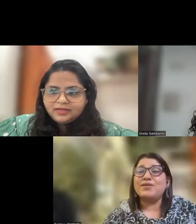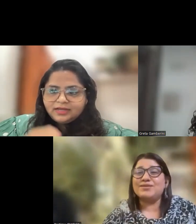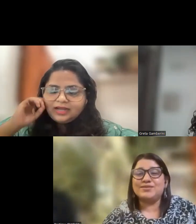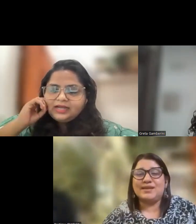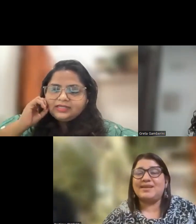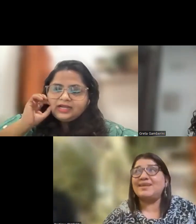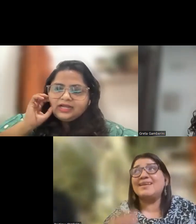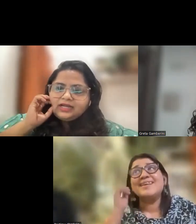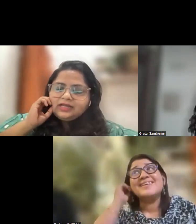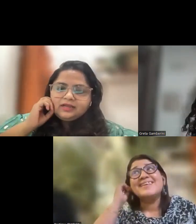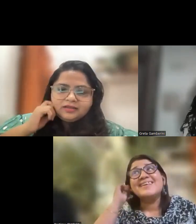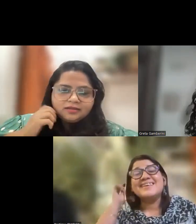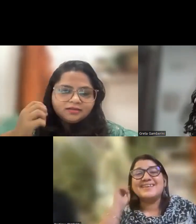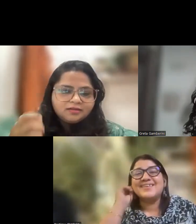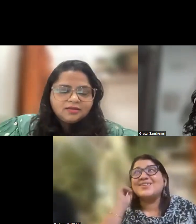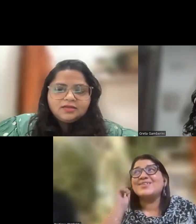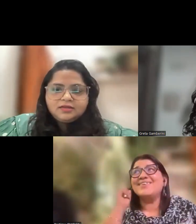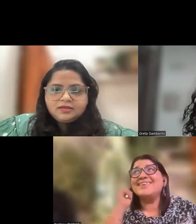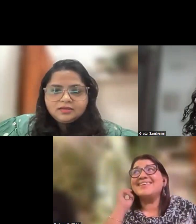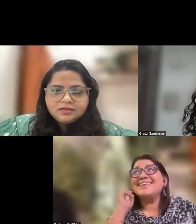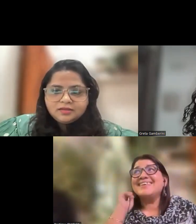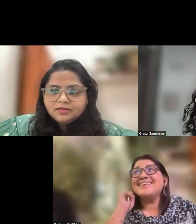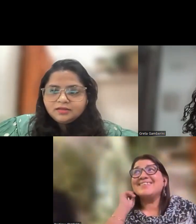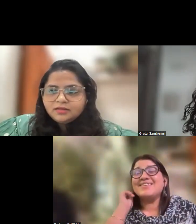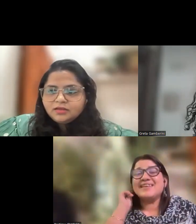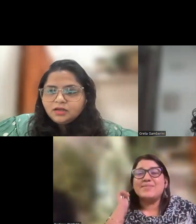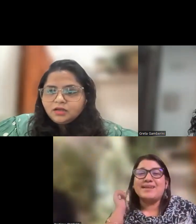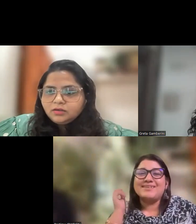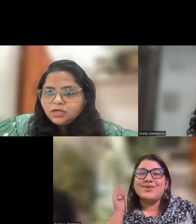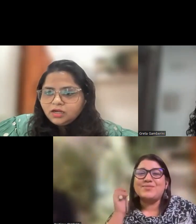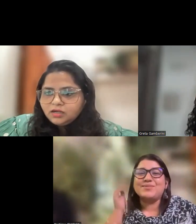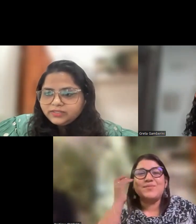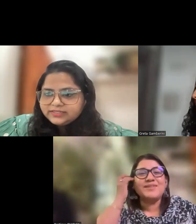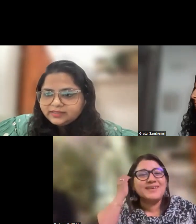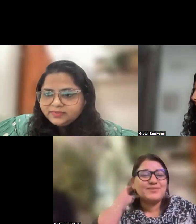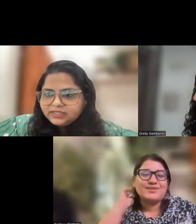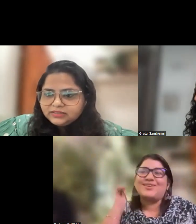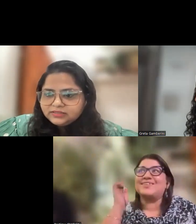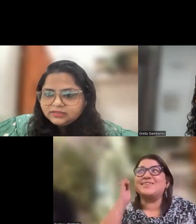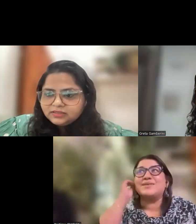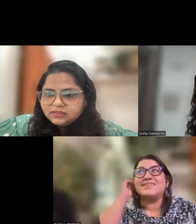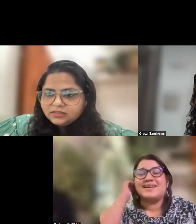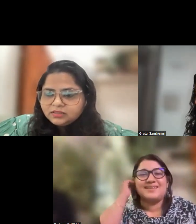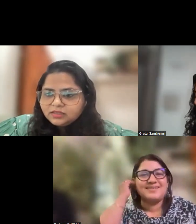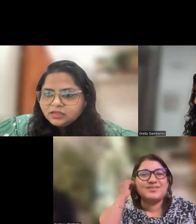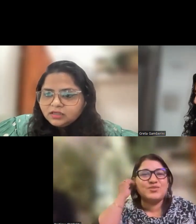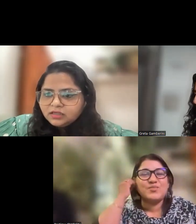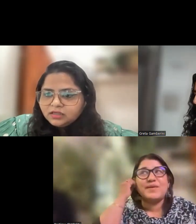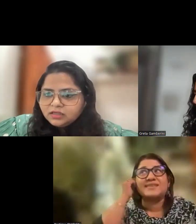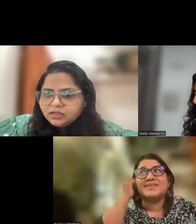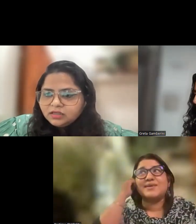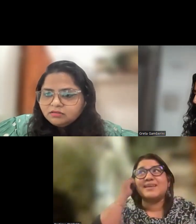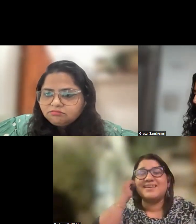The camera is off from your technical team. Could you please 1 second, please.